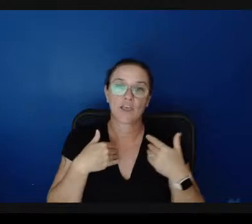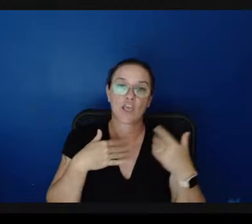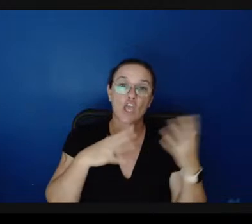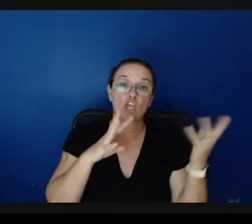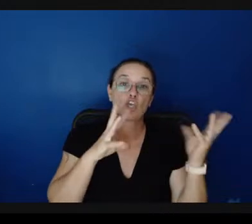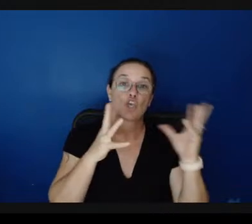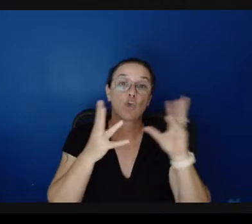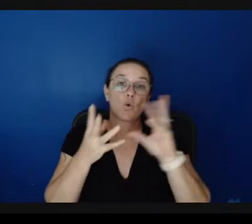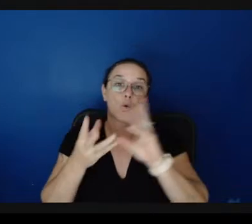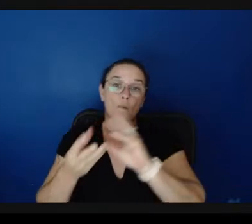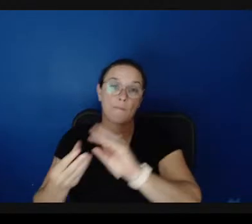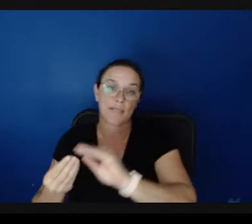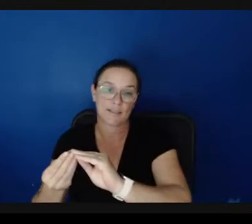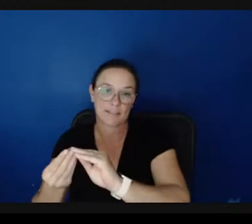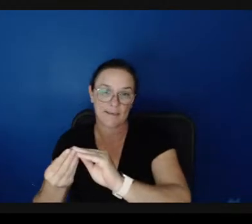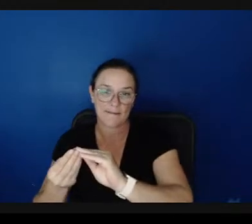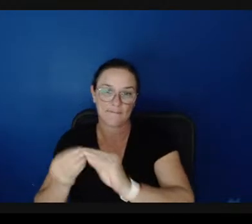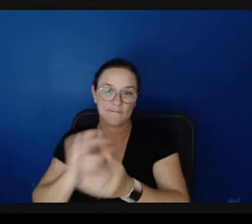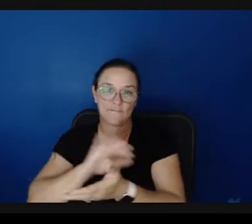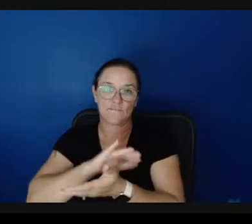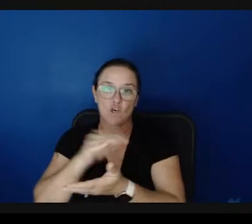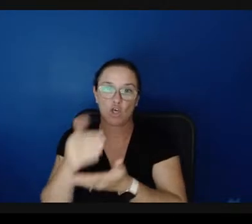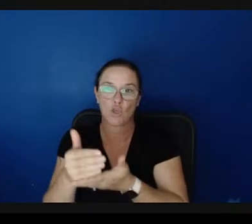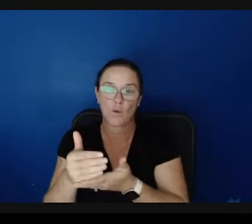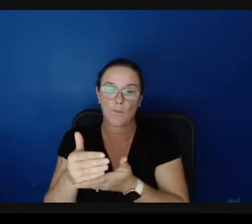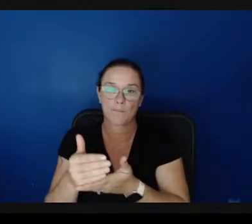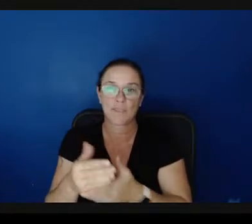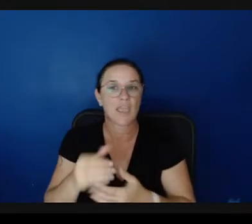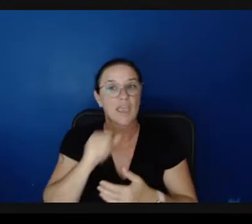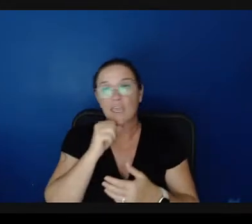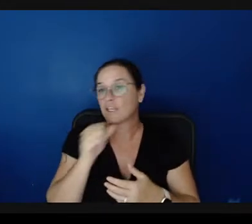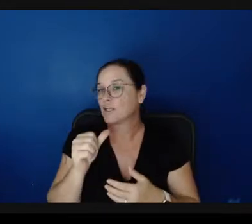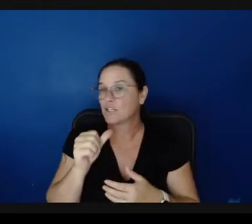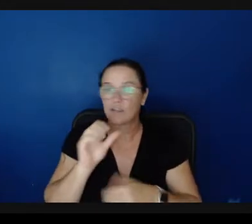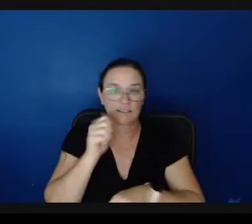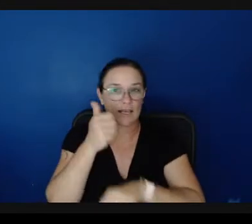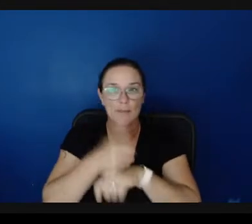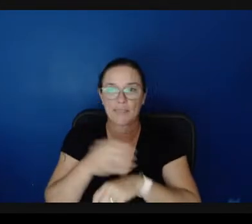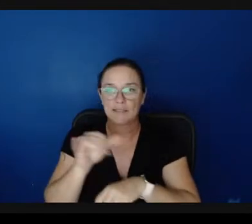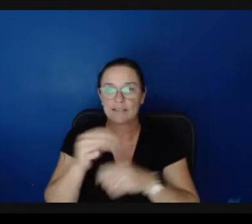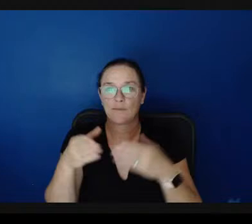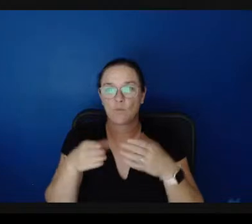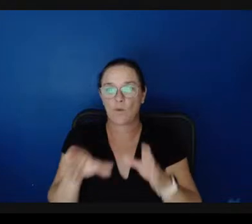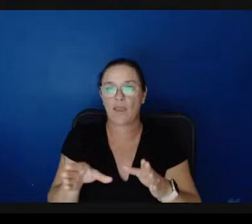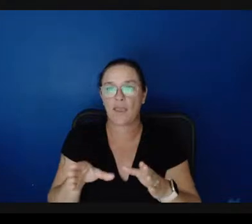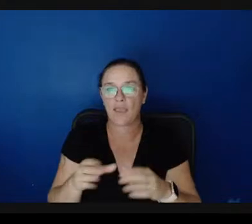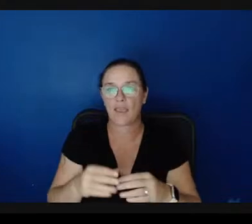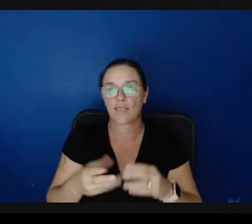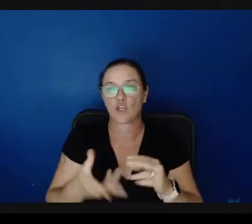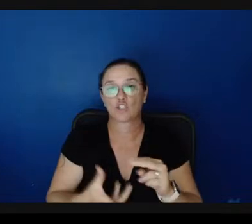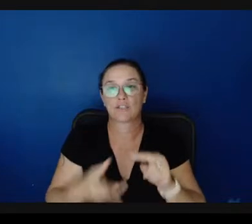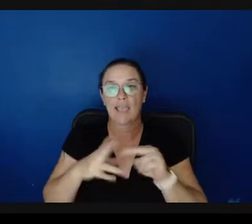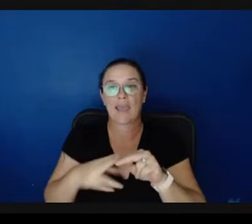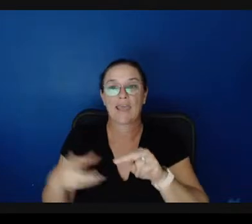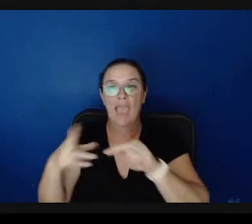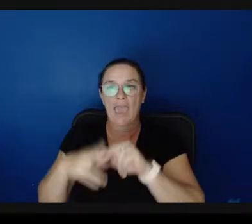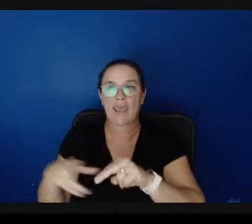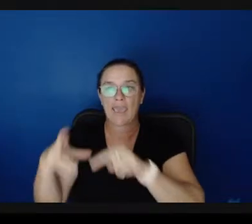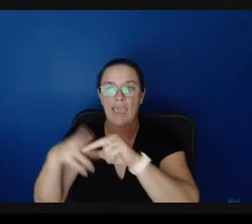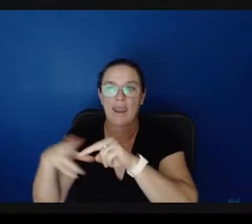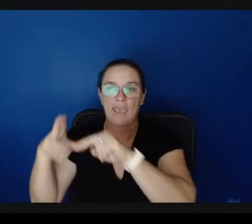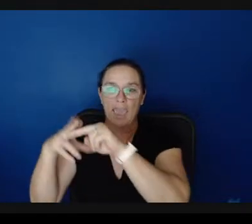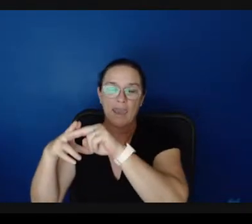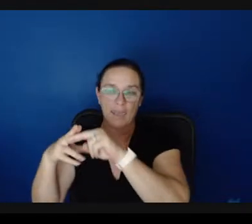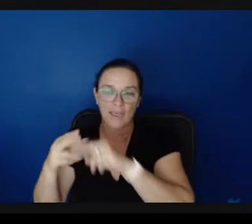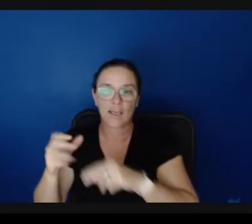volume for Kilauea. So not plotted the same way as up here. They're basically adding each one to the next, right? So now what we care about is